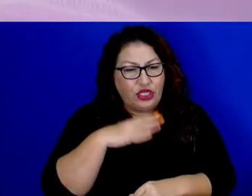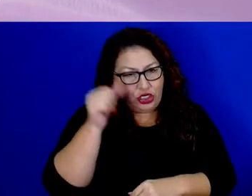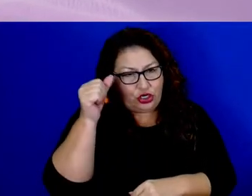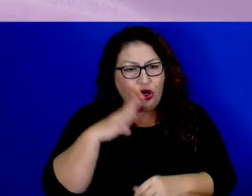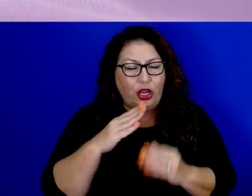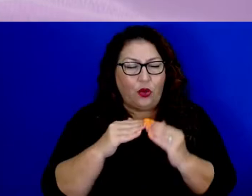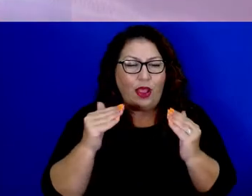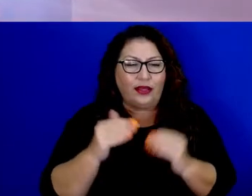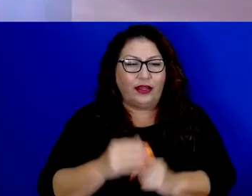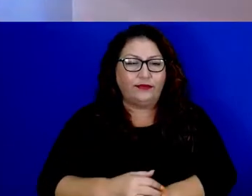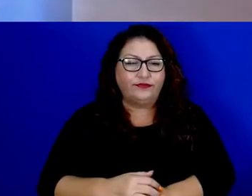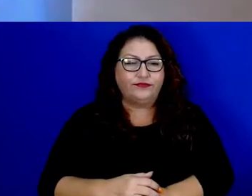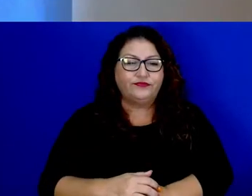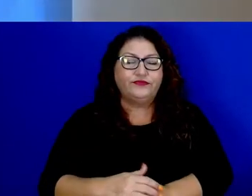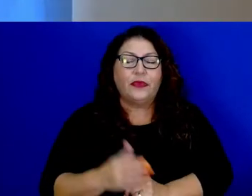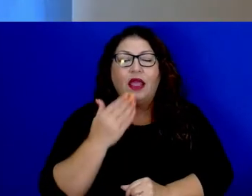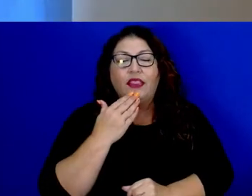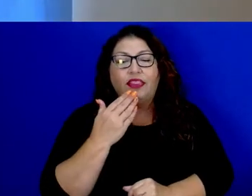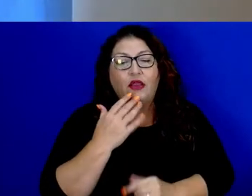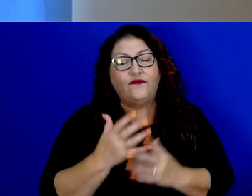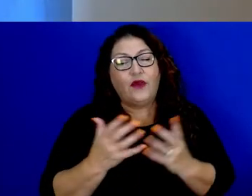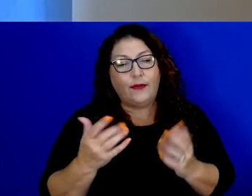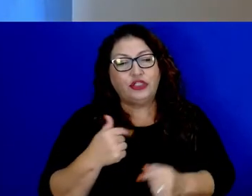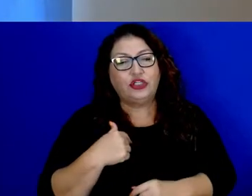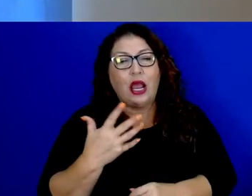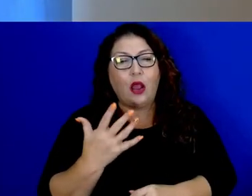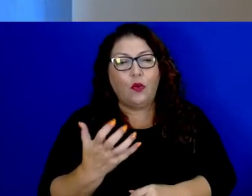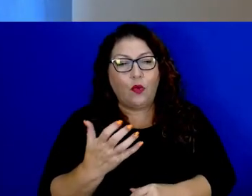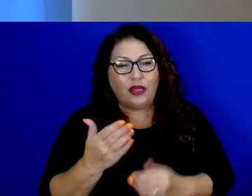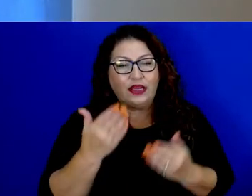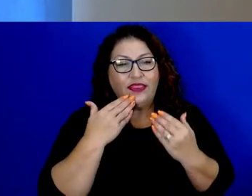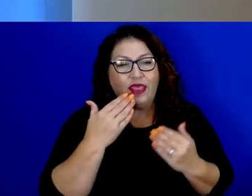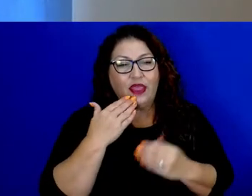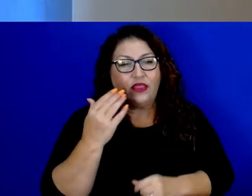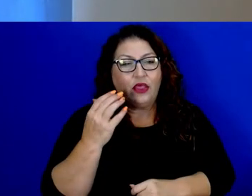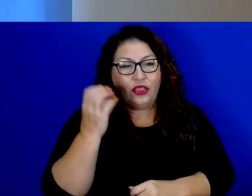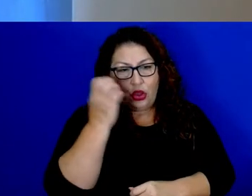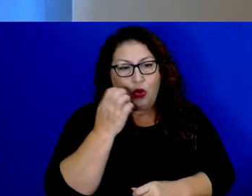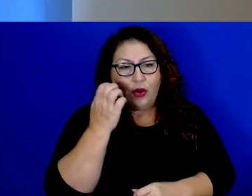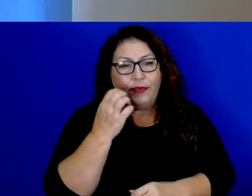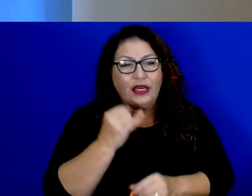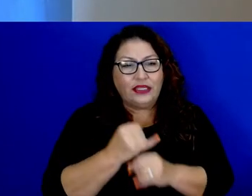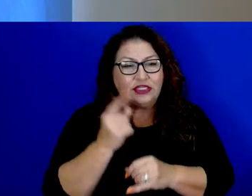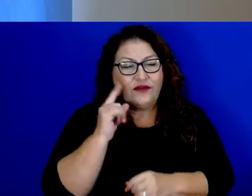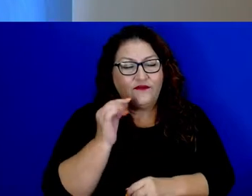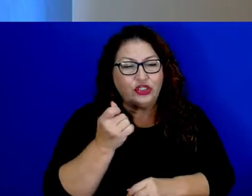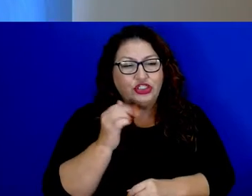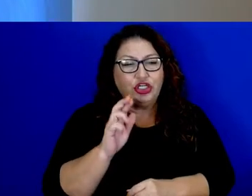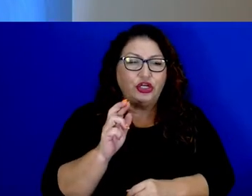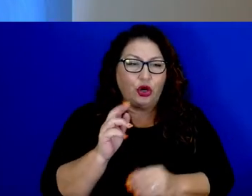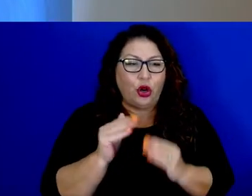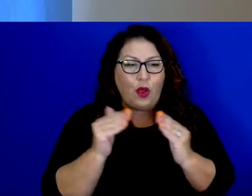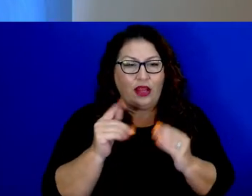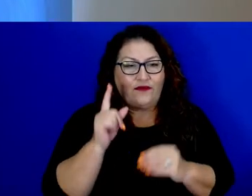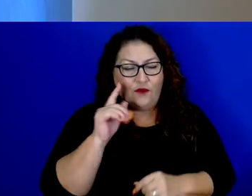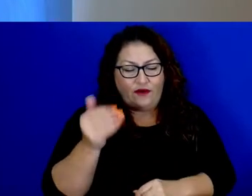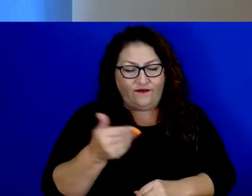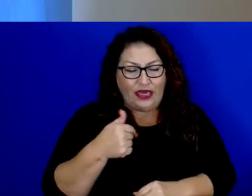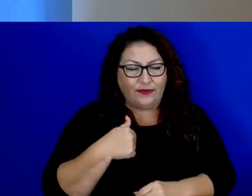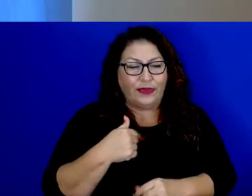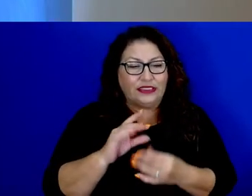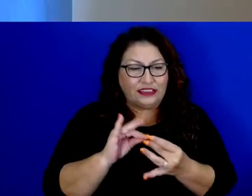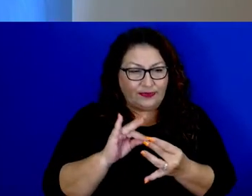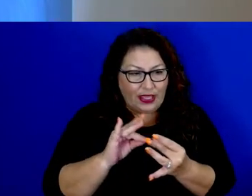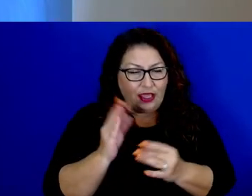Thank you very much, and I would like to thank the European Institute for Gender Equality for inviting me to speak, but also for the work that